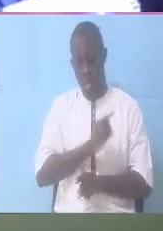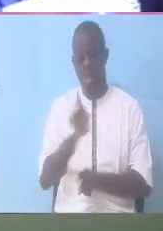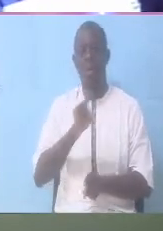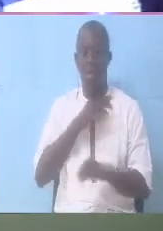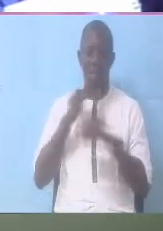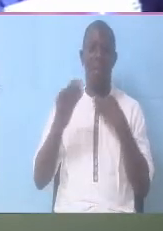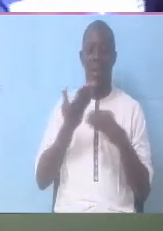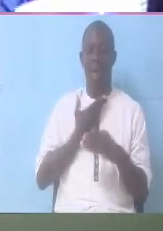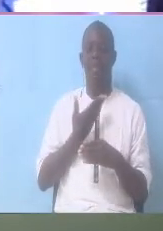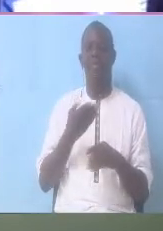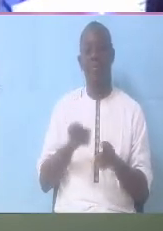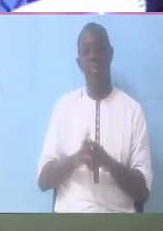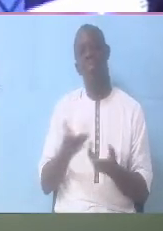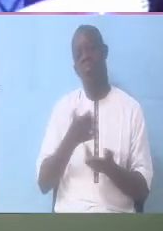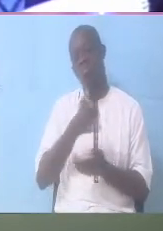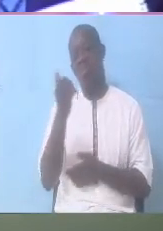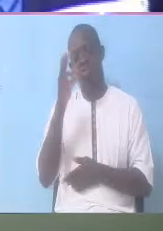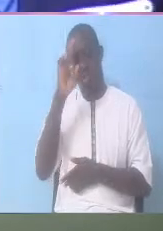be.